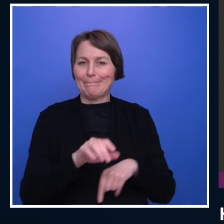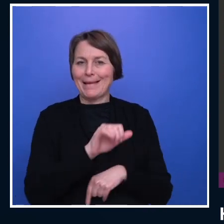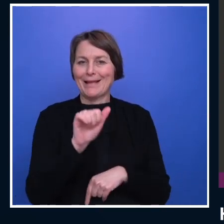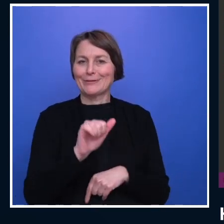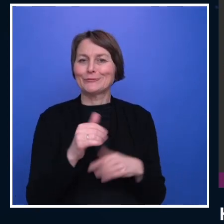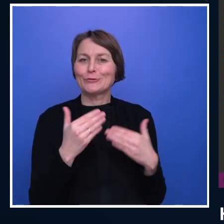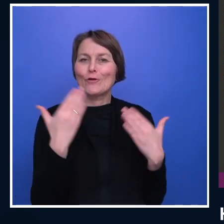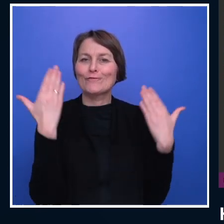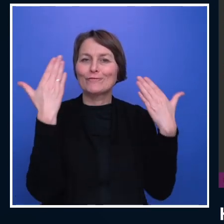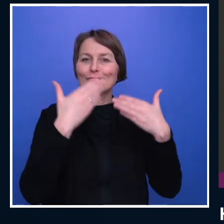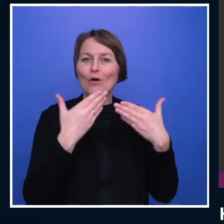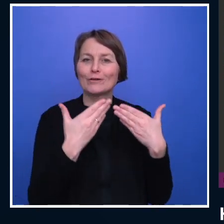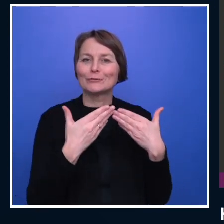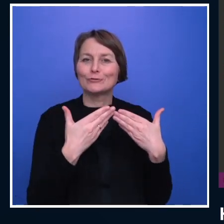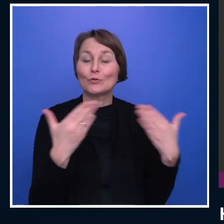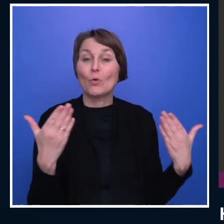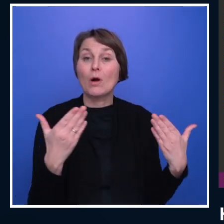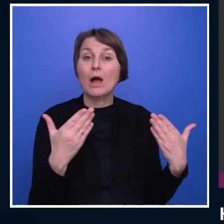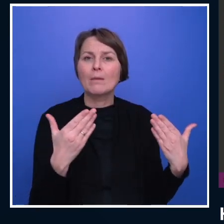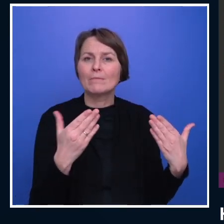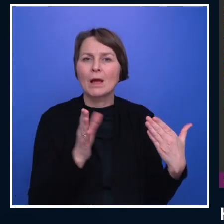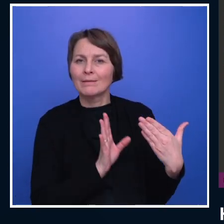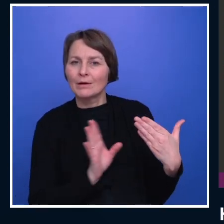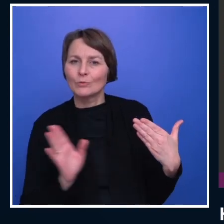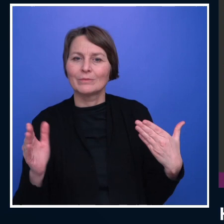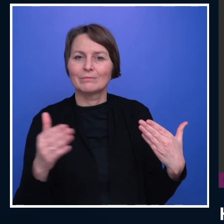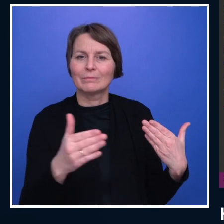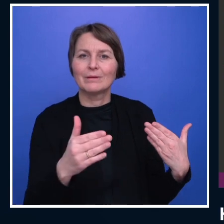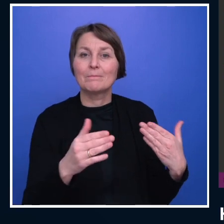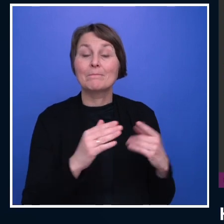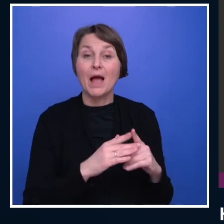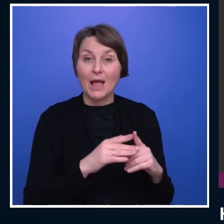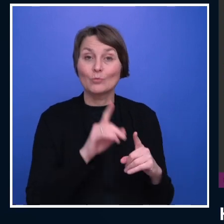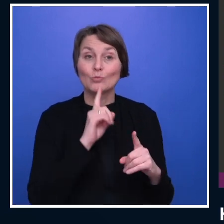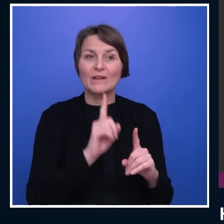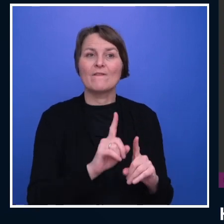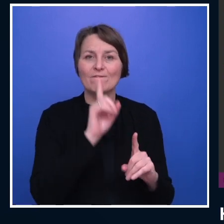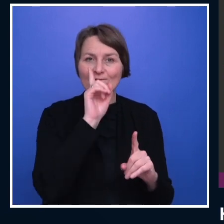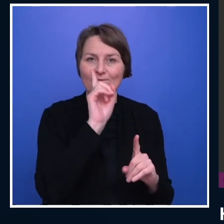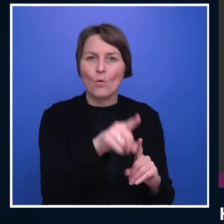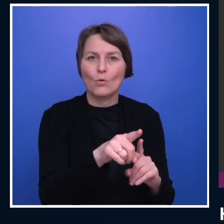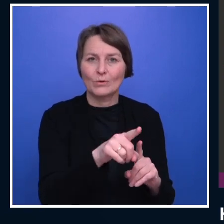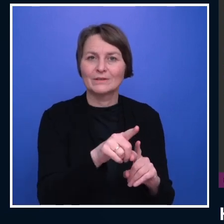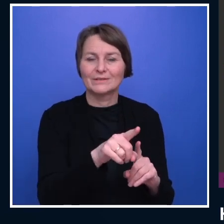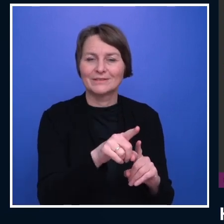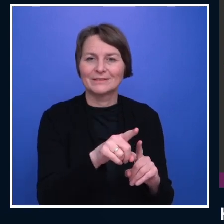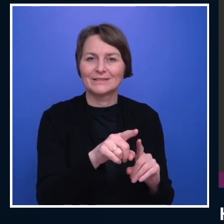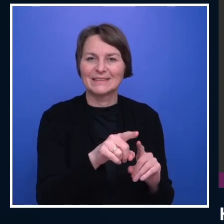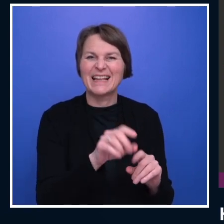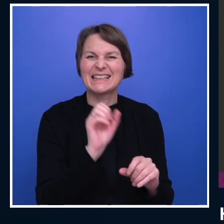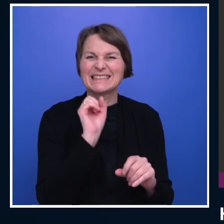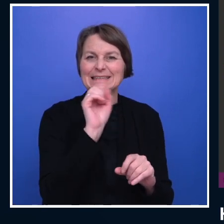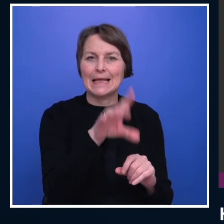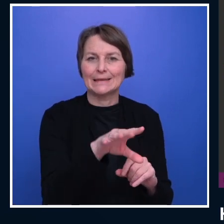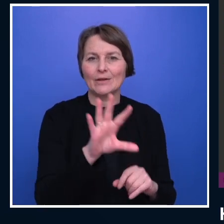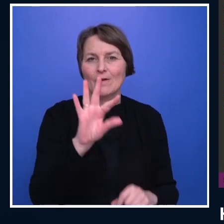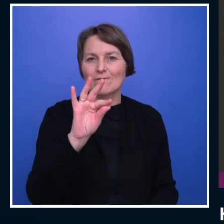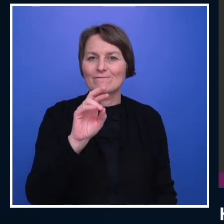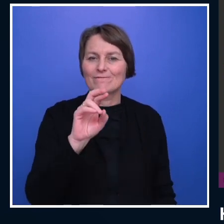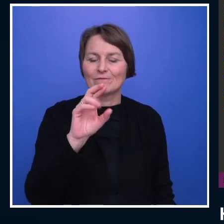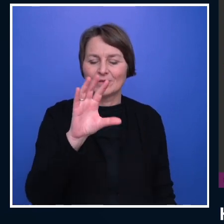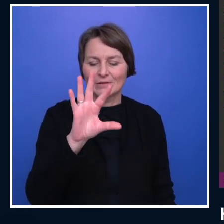doing redirects, I'm doing forwards, which is really, really important. Let's talk about that for just a brief second before I